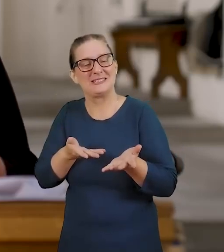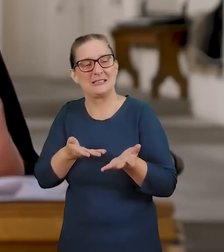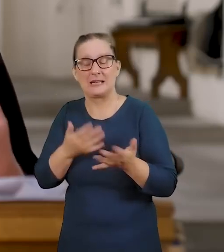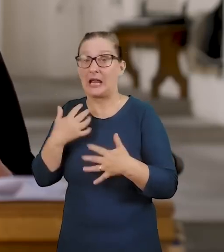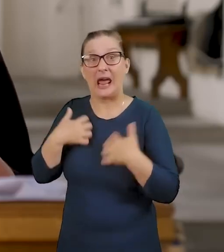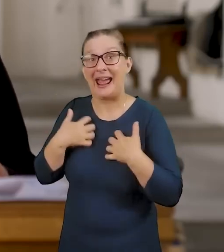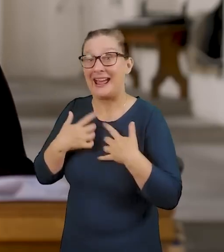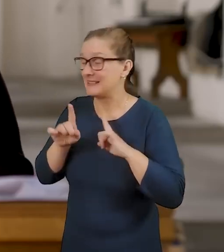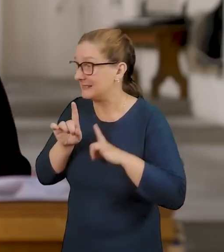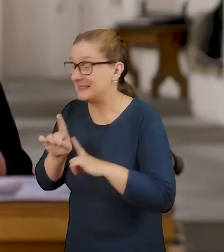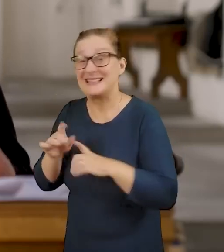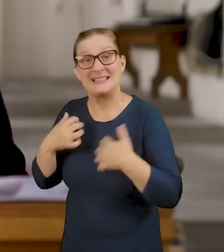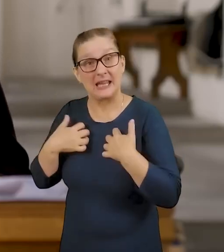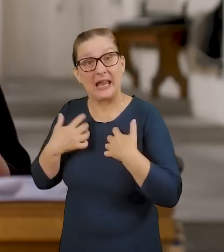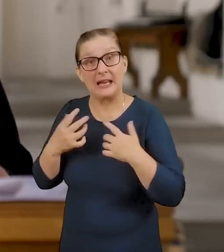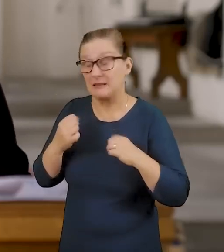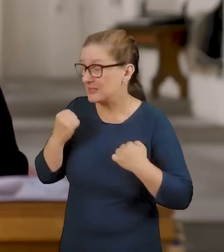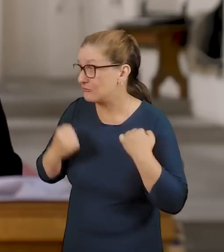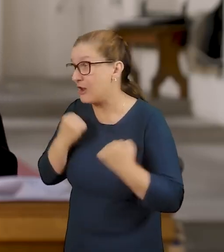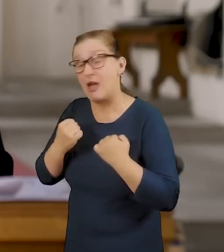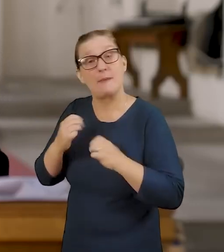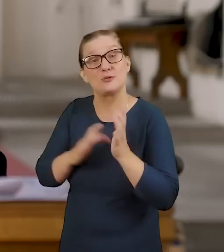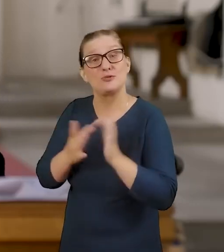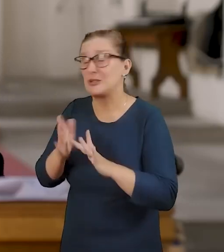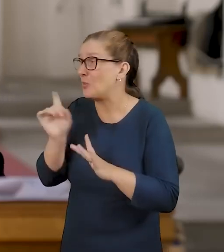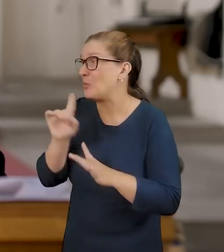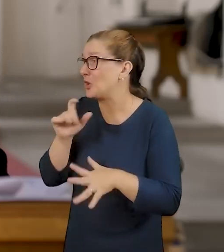Jesus. He's knelt before him. He's super keen.